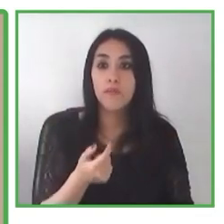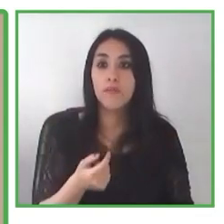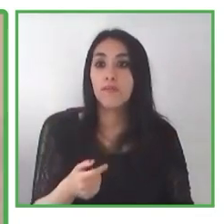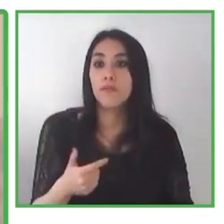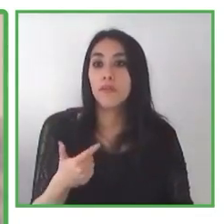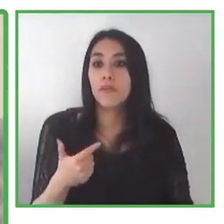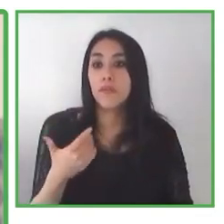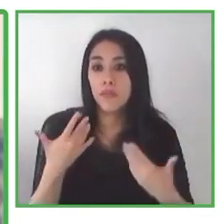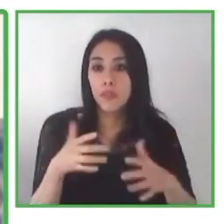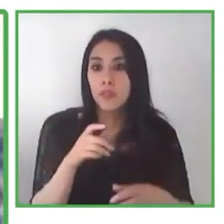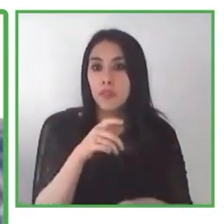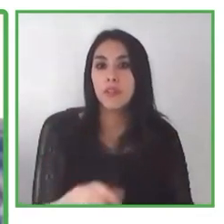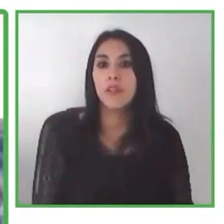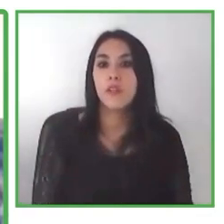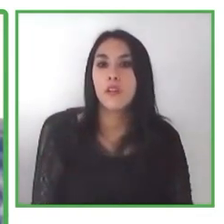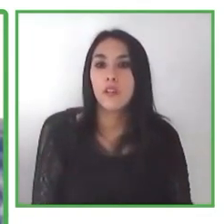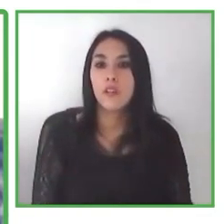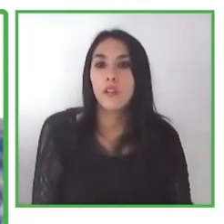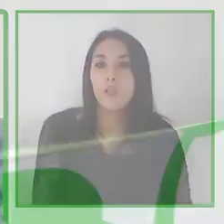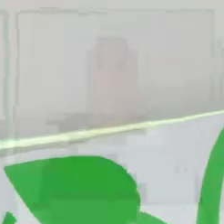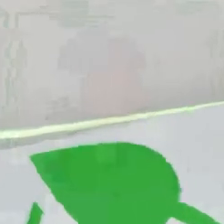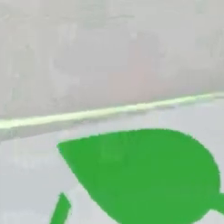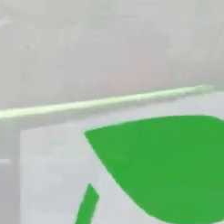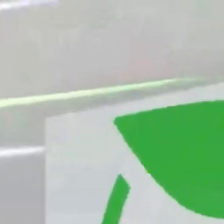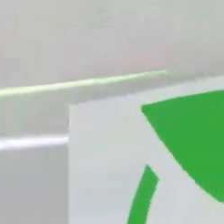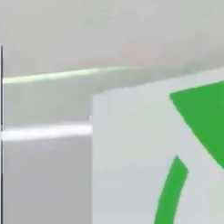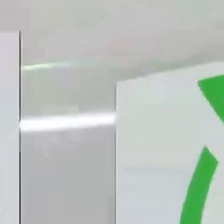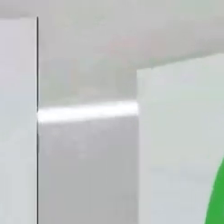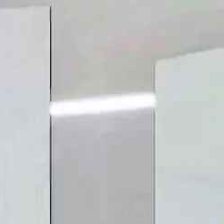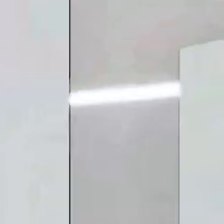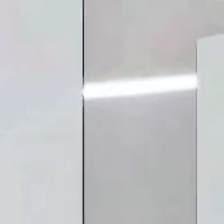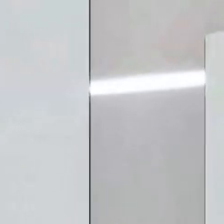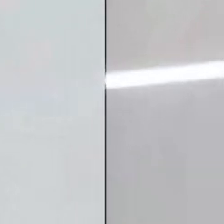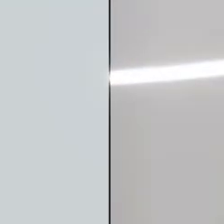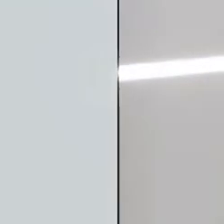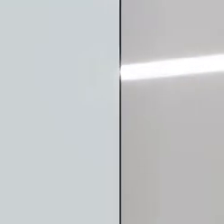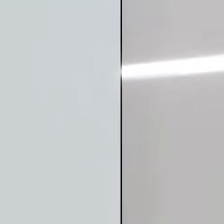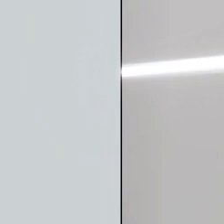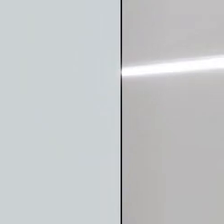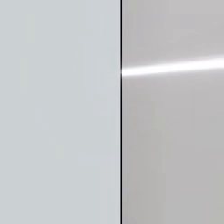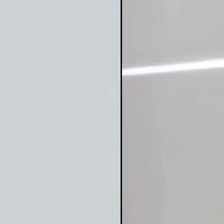the people with different skills and abilities. Thank you.